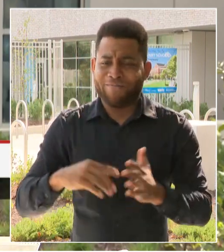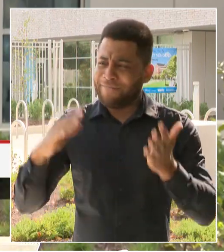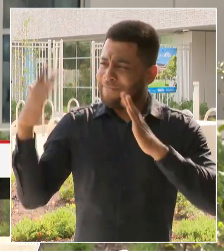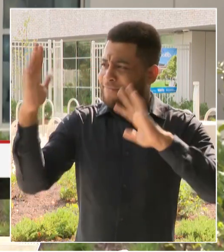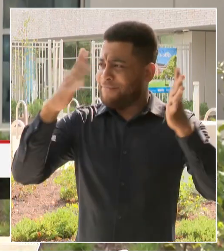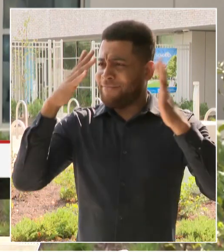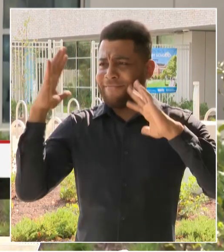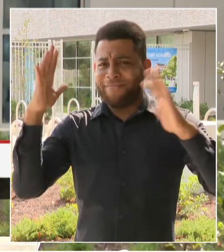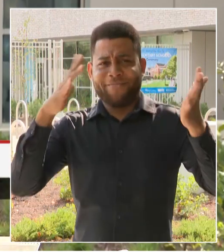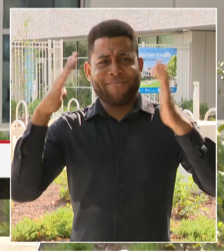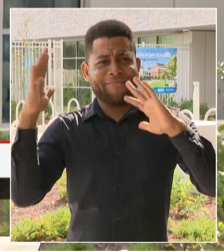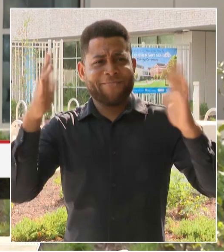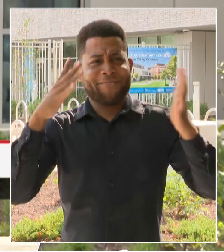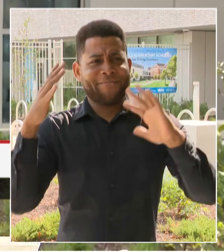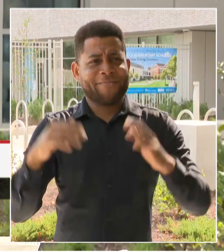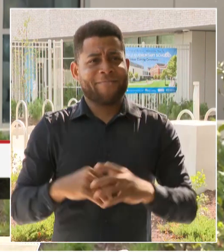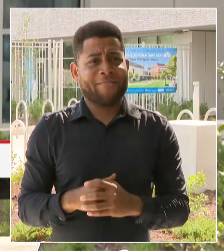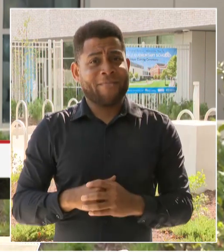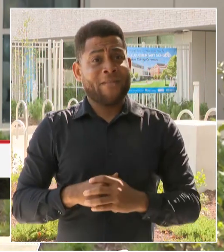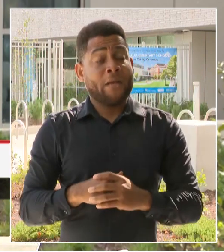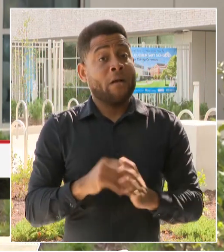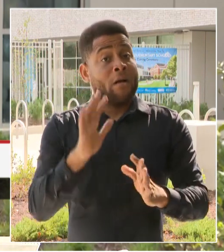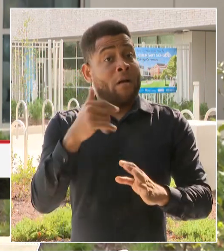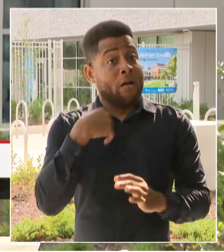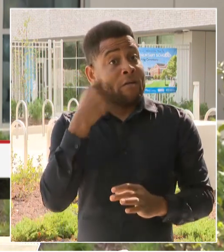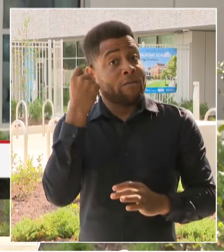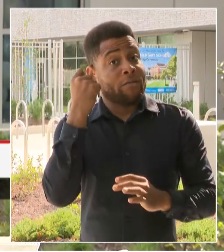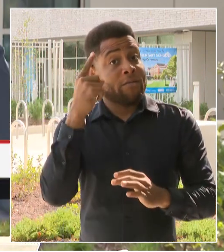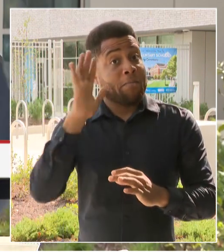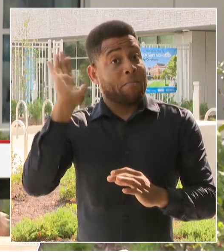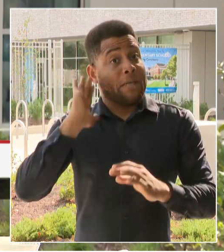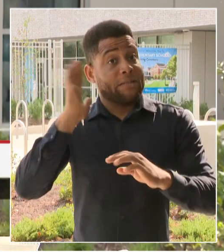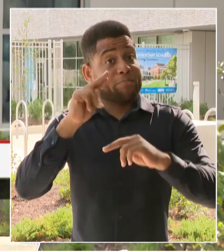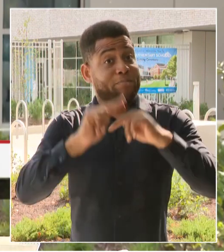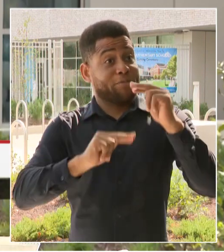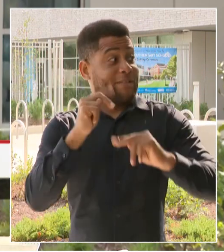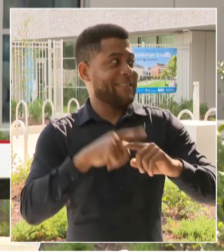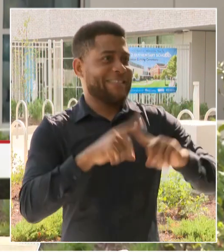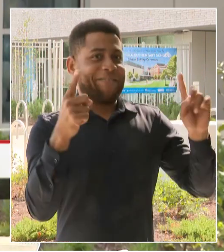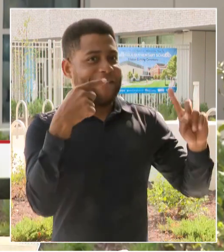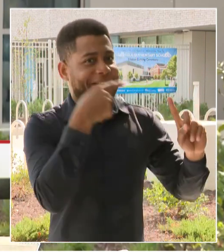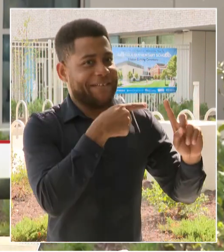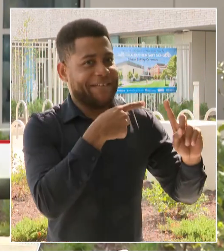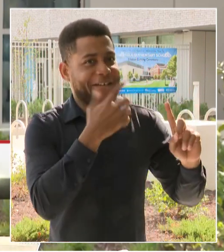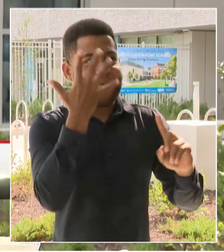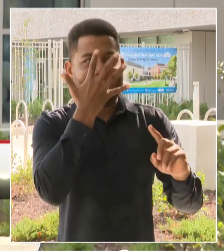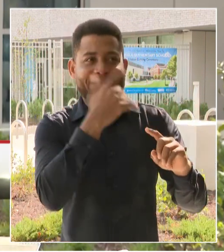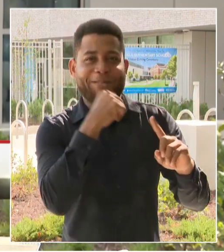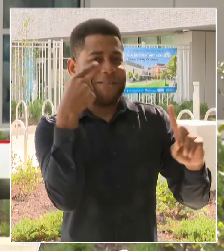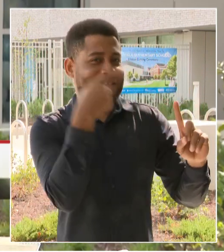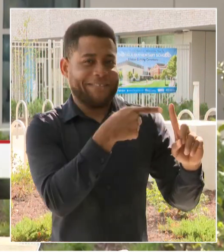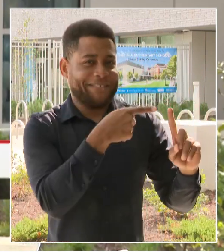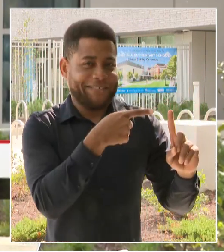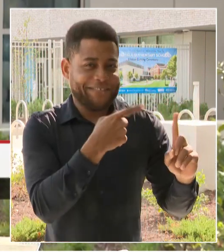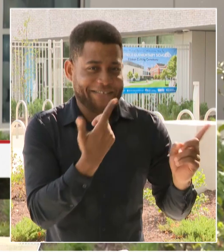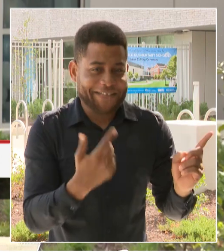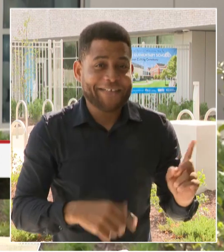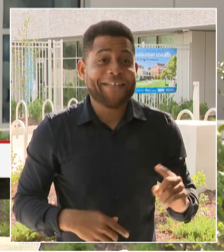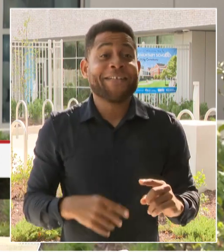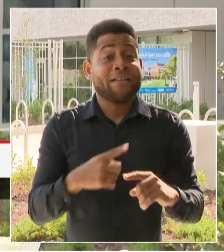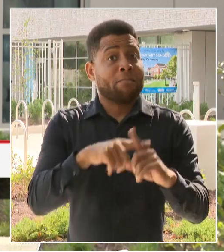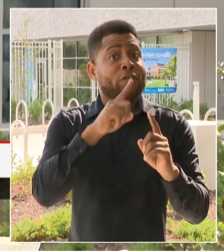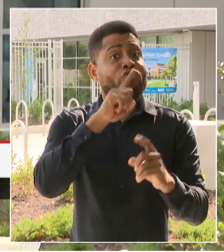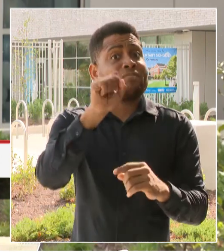Now, it didn't look like that day that it looks like here today, but we're really proud. We had an ESPN anchor